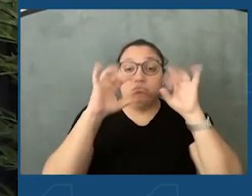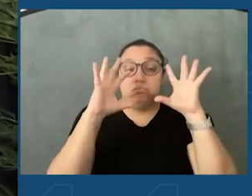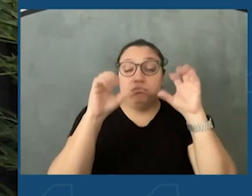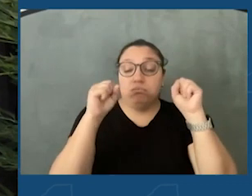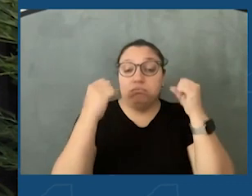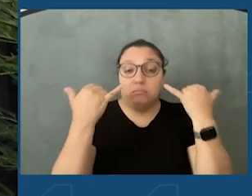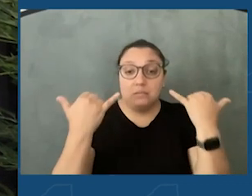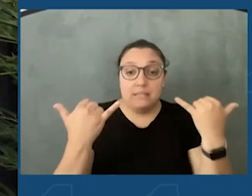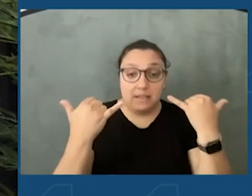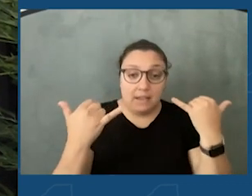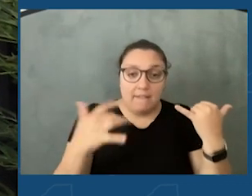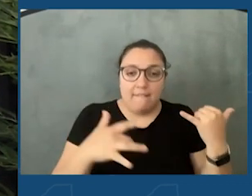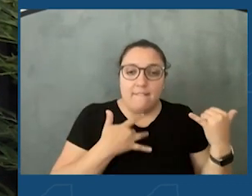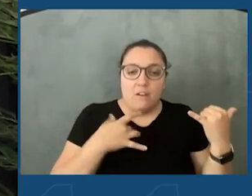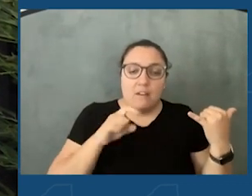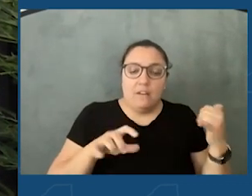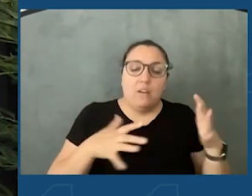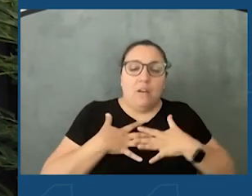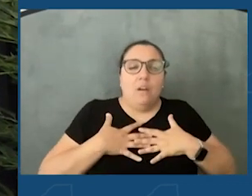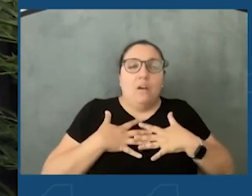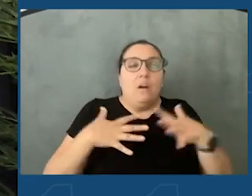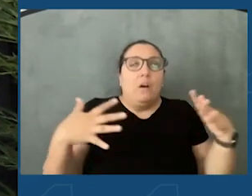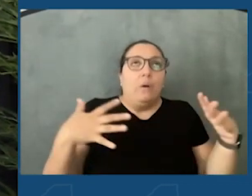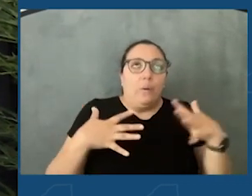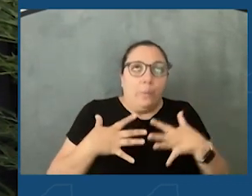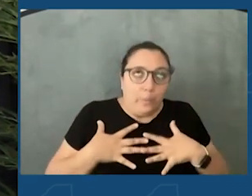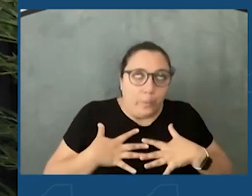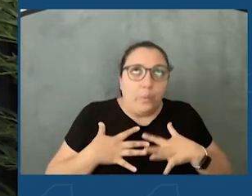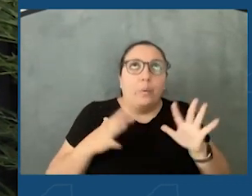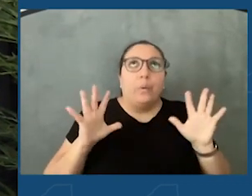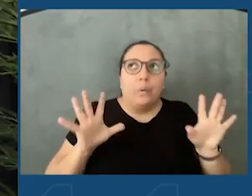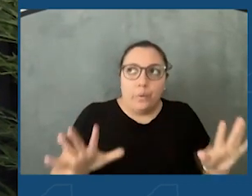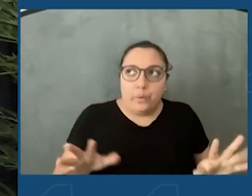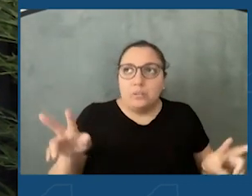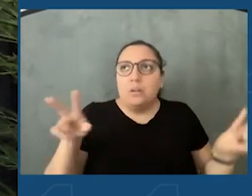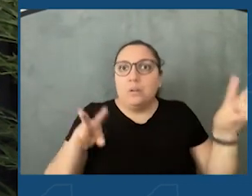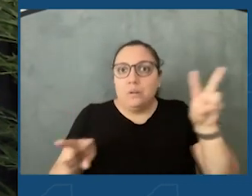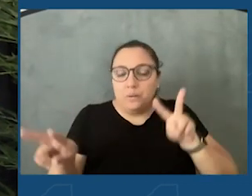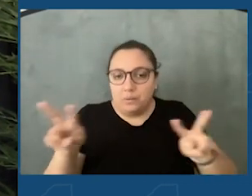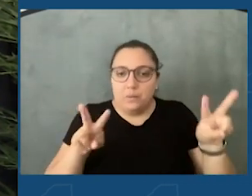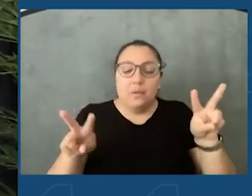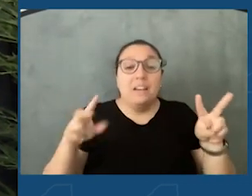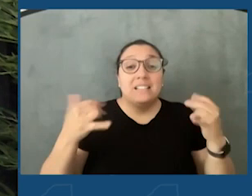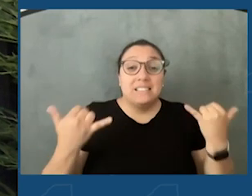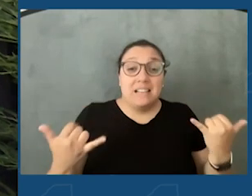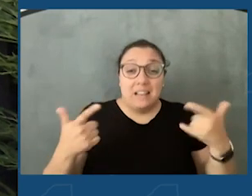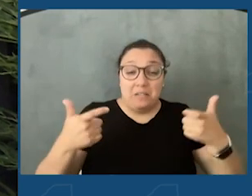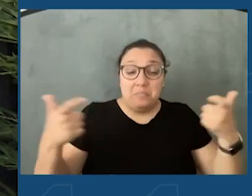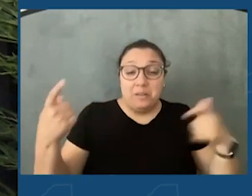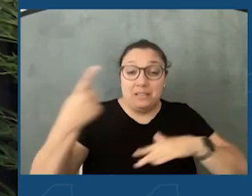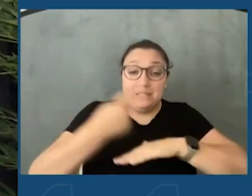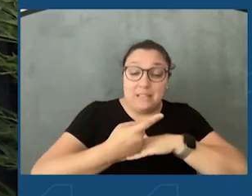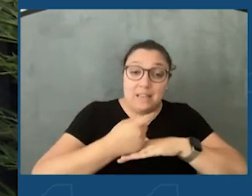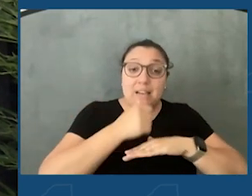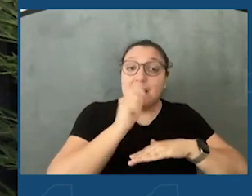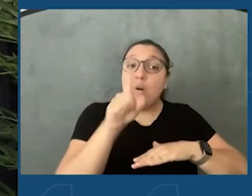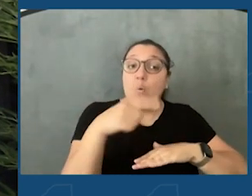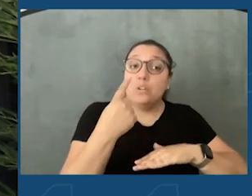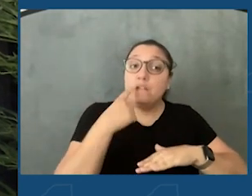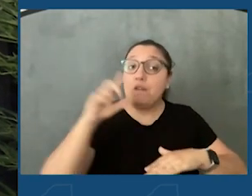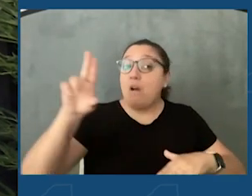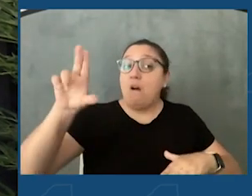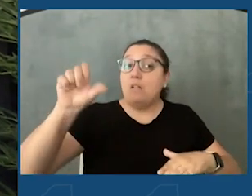So this is a big day, not only for Ulster County, but for our region. And I am filled with